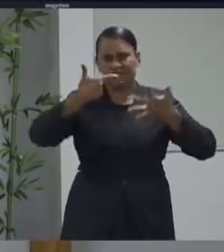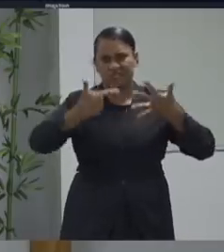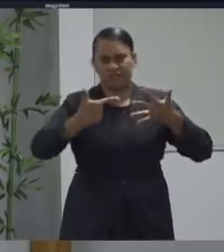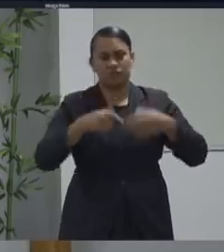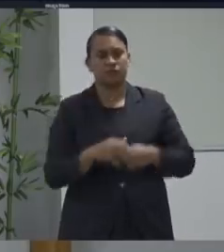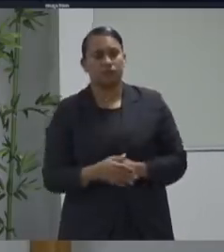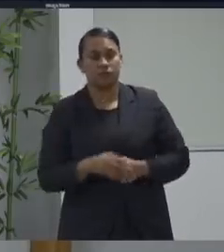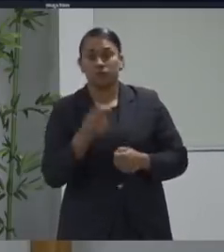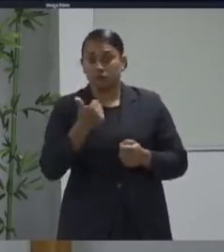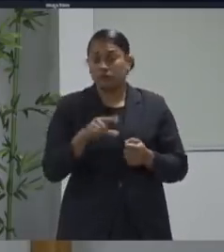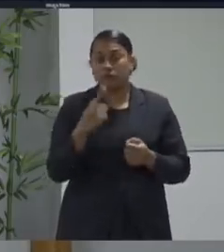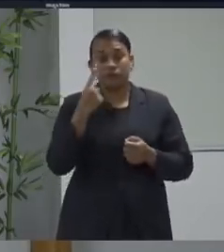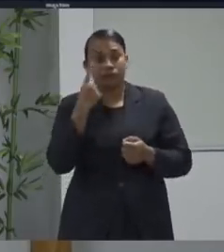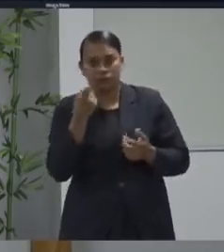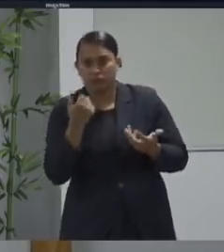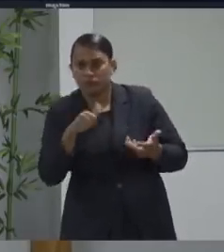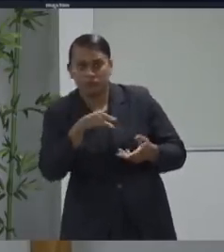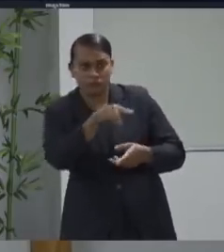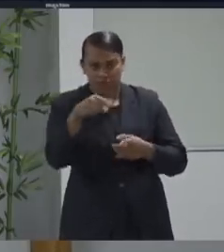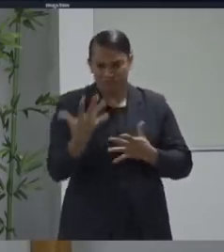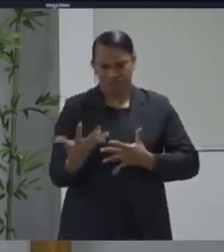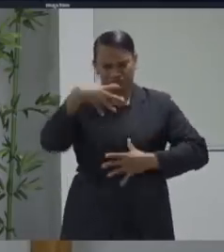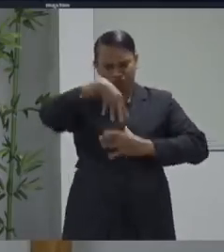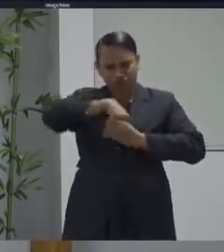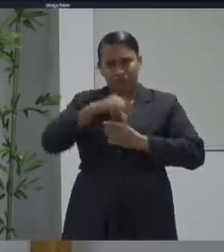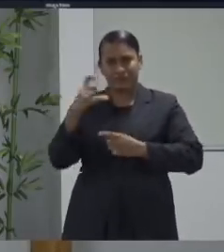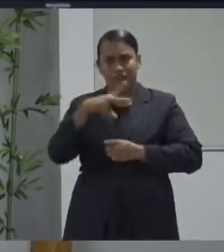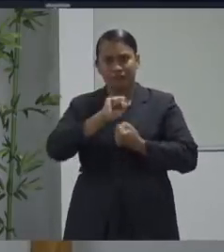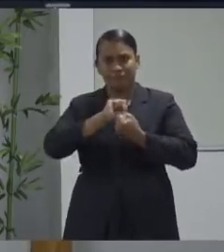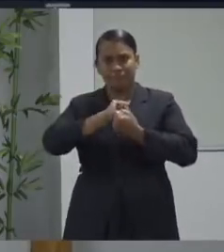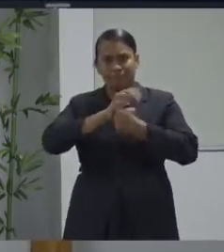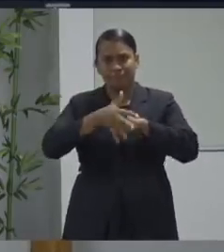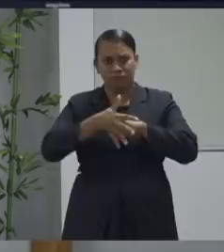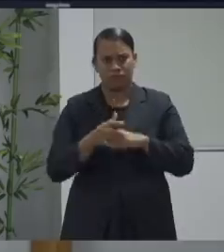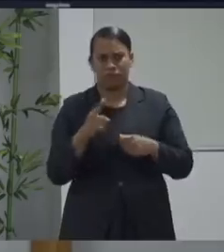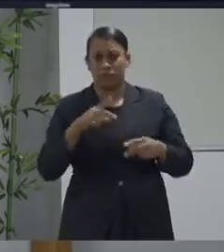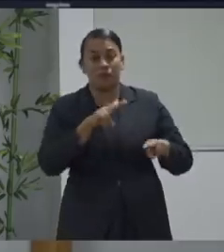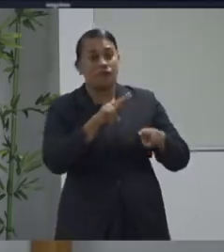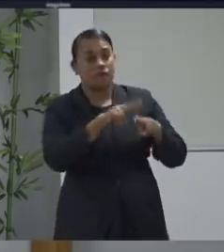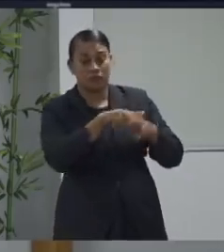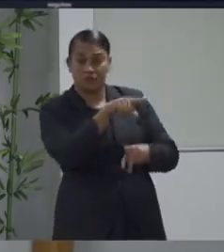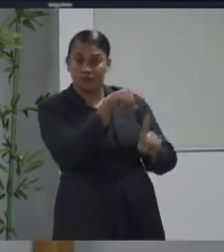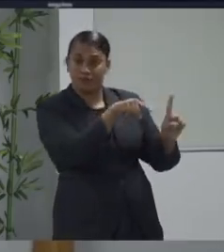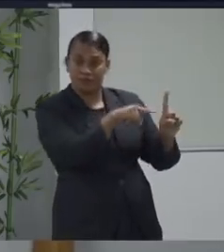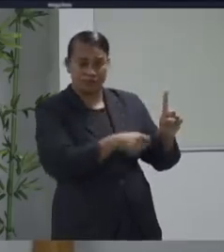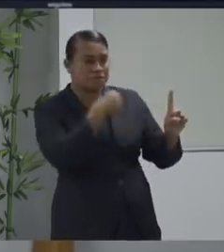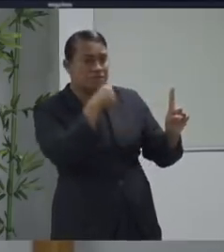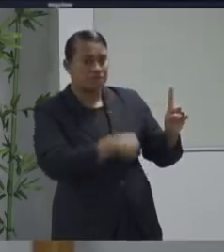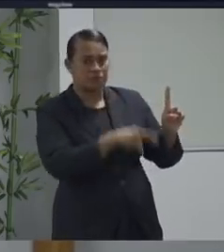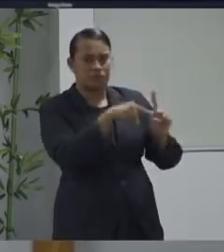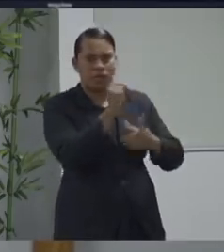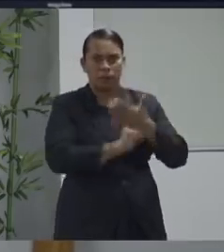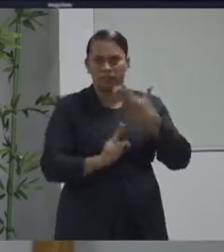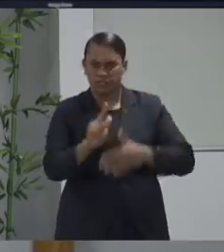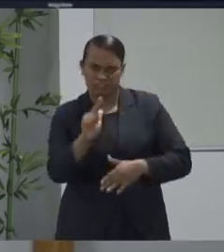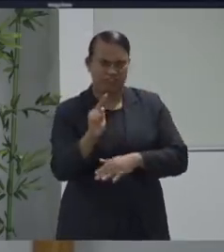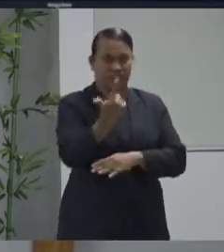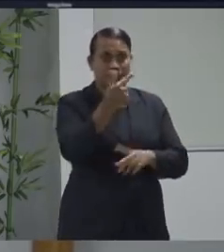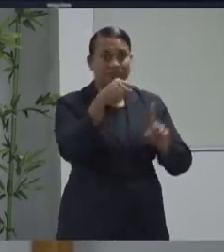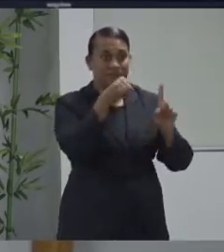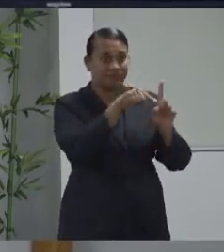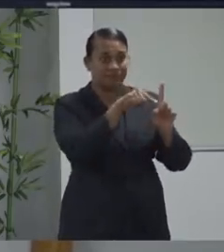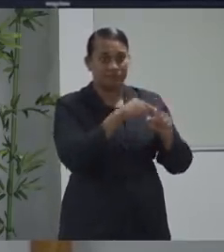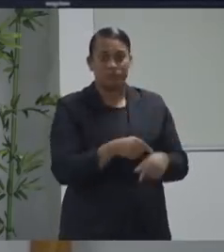virus. The father of the gentleman, case number 7, stayed with the couple for several days